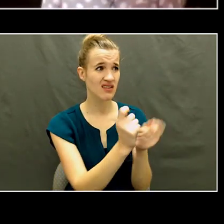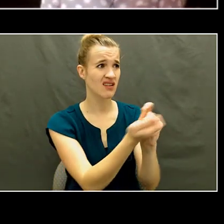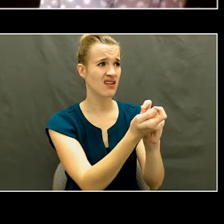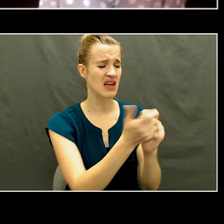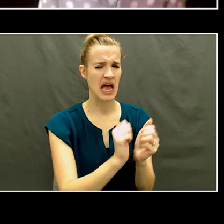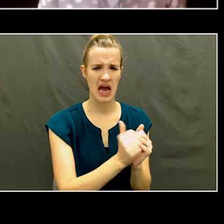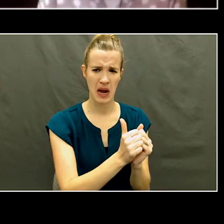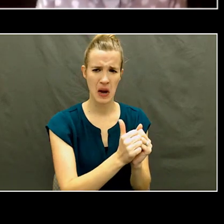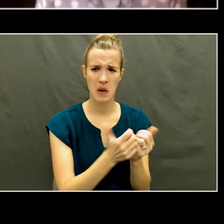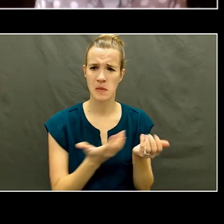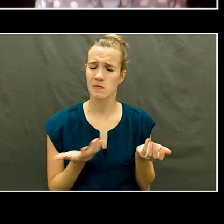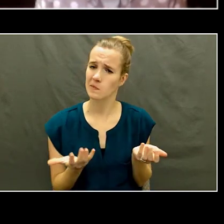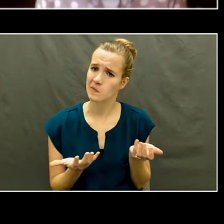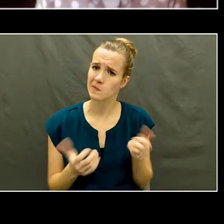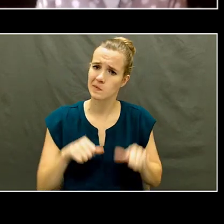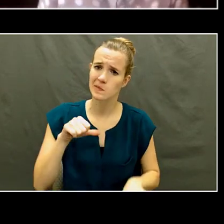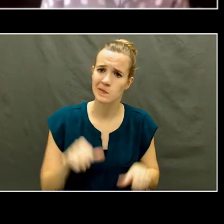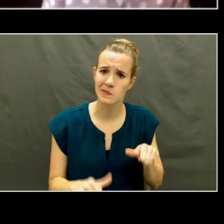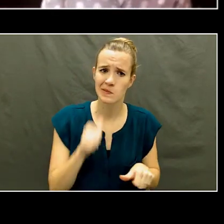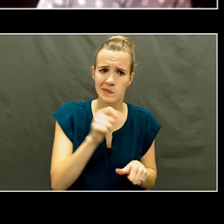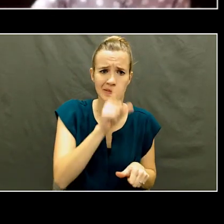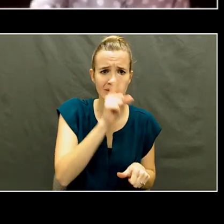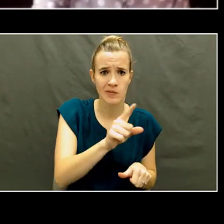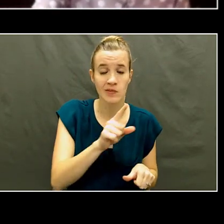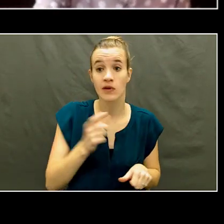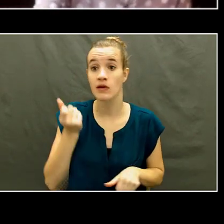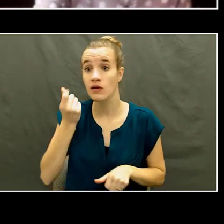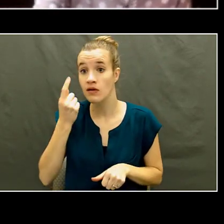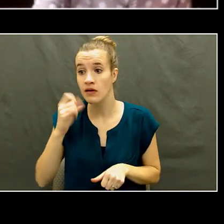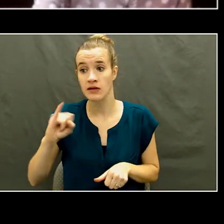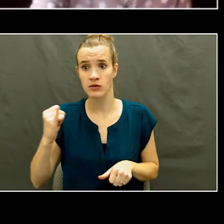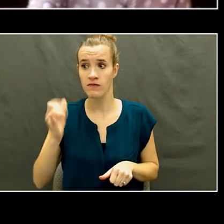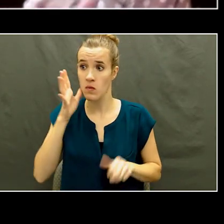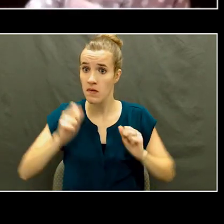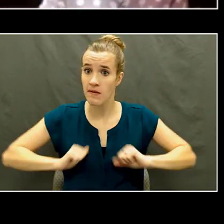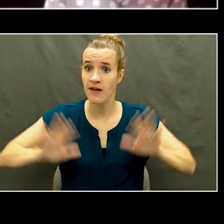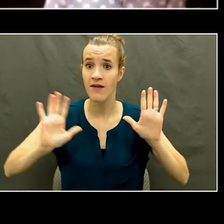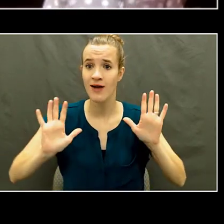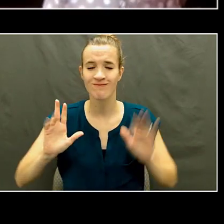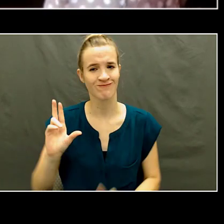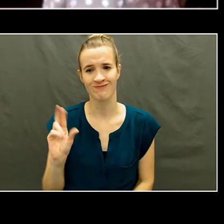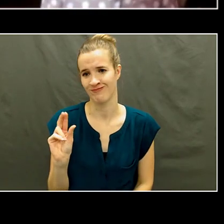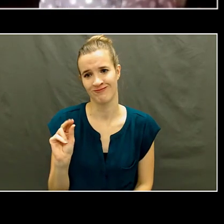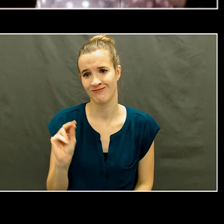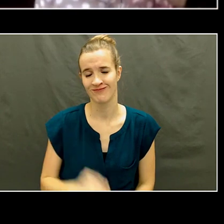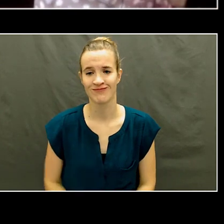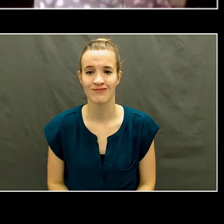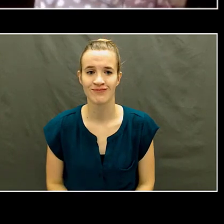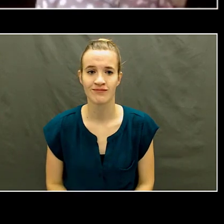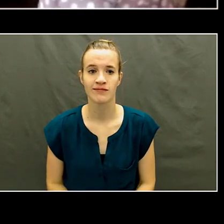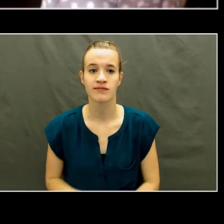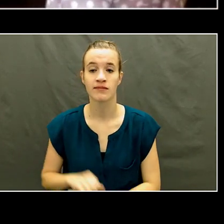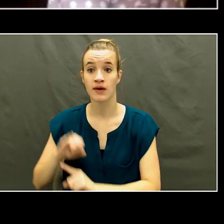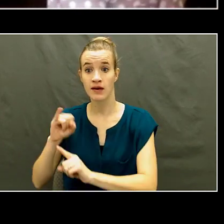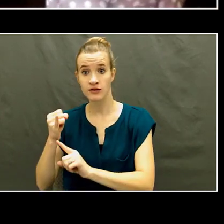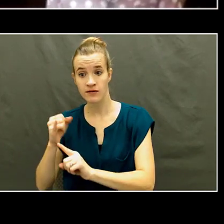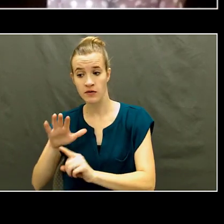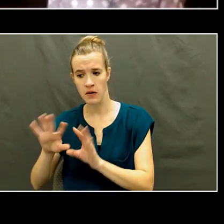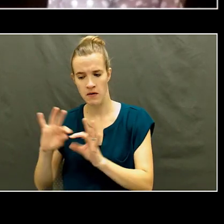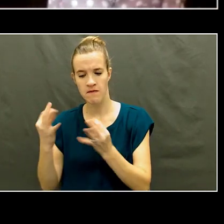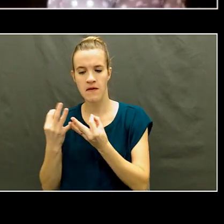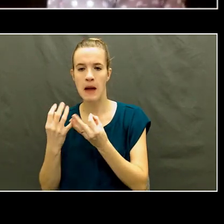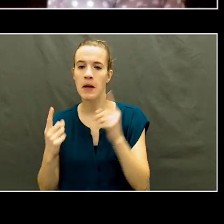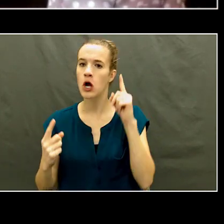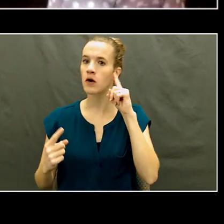mind? She's not sure, but she's not about to give up. Jennifer and her family hear about